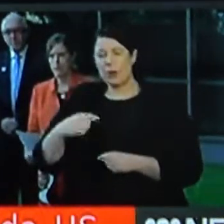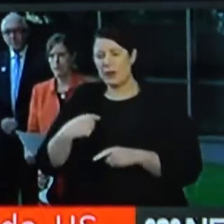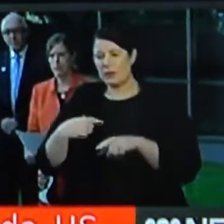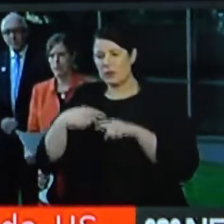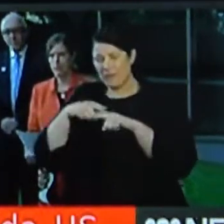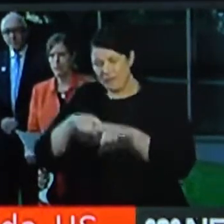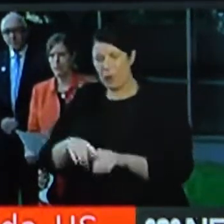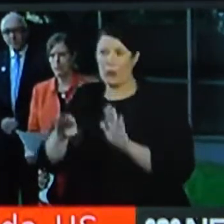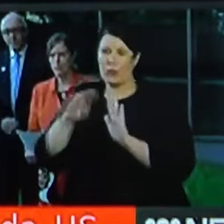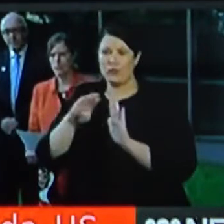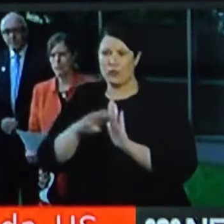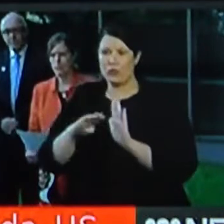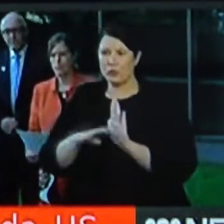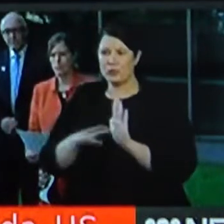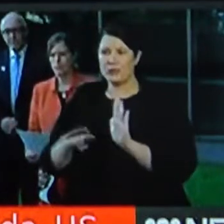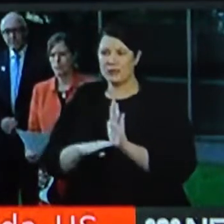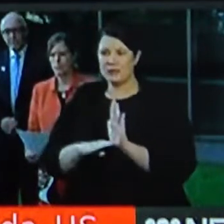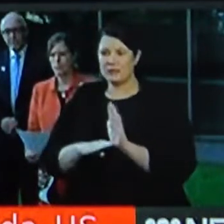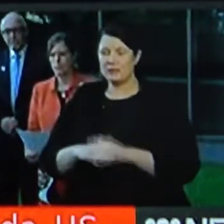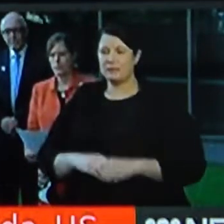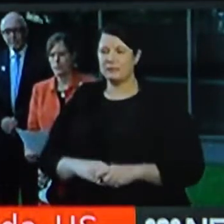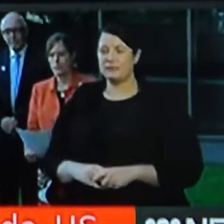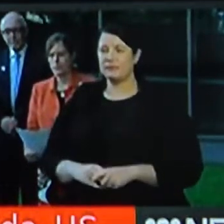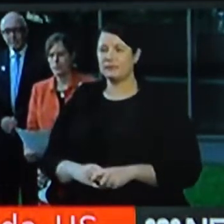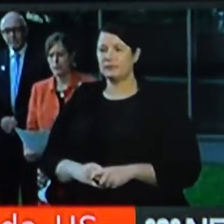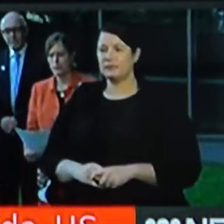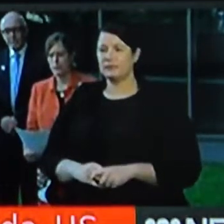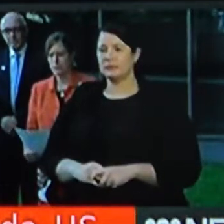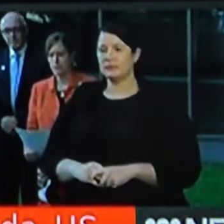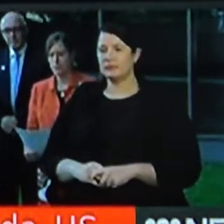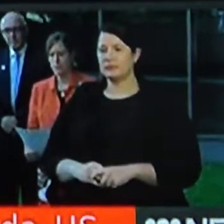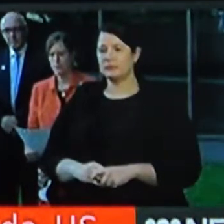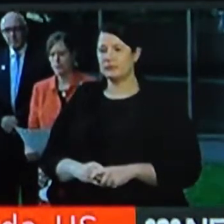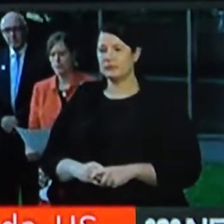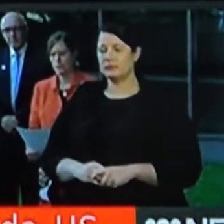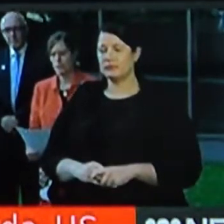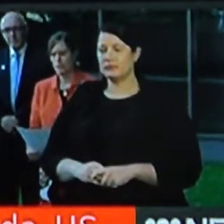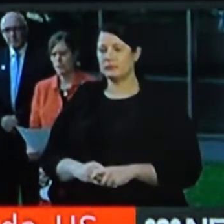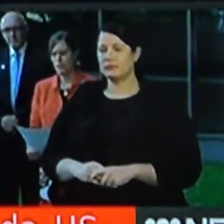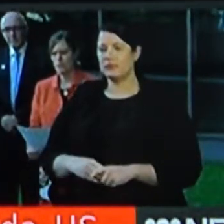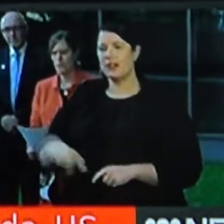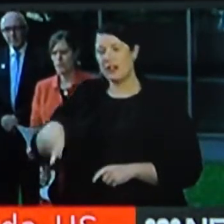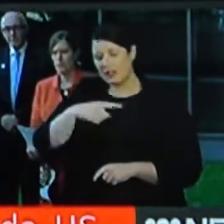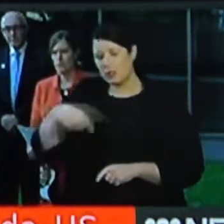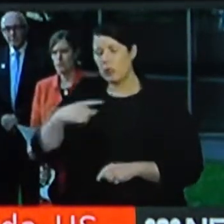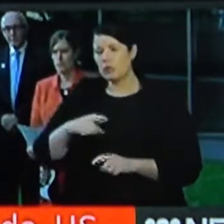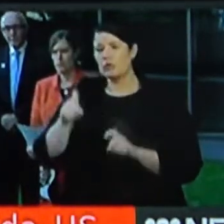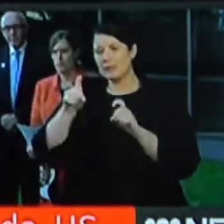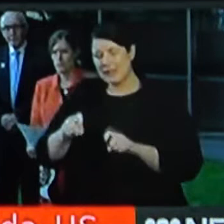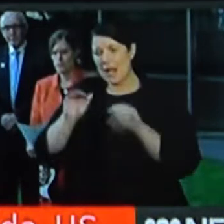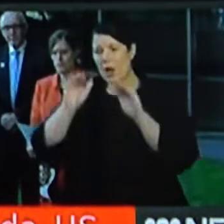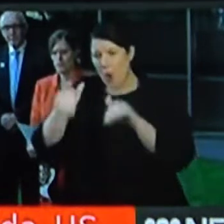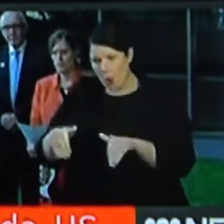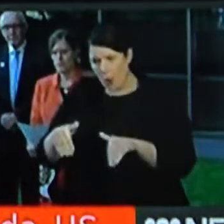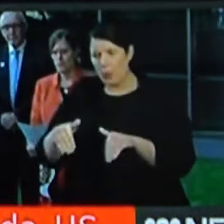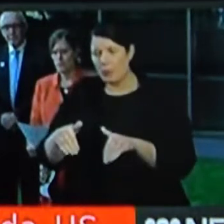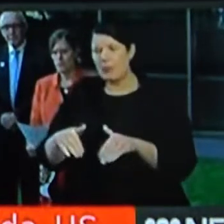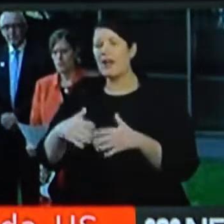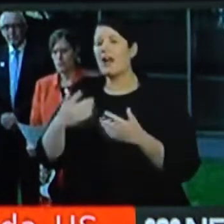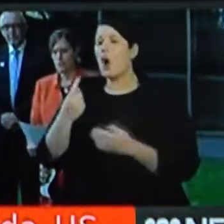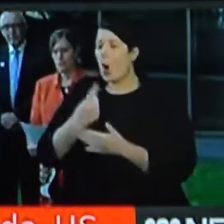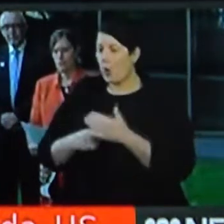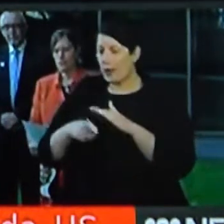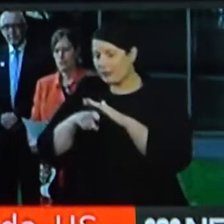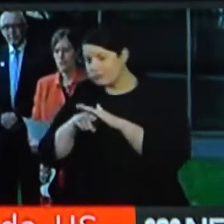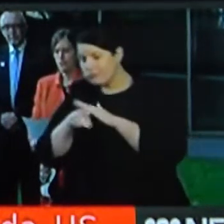vigilance. That's why all of us have to keep sticking to the rules, and all of us shouldn't leave the home unless it's for those 4 specific reasons that